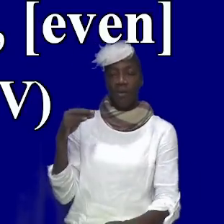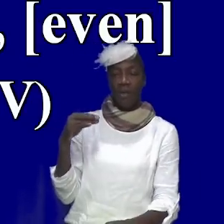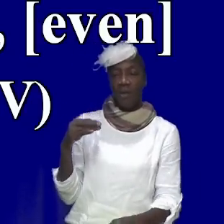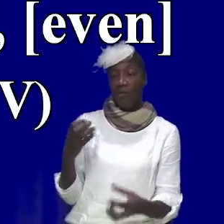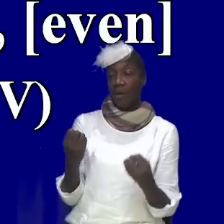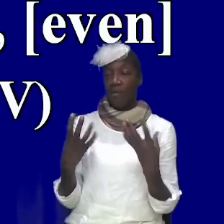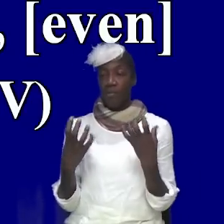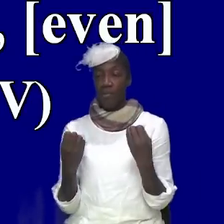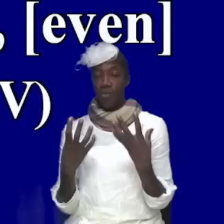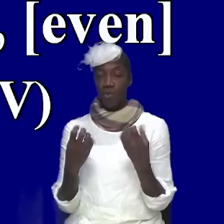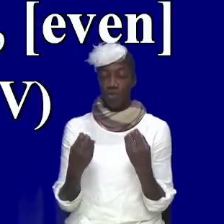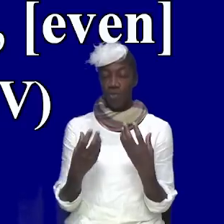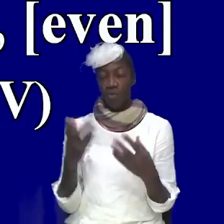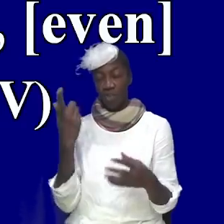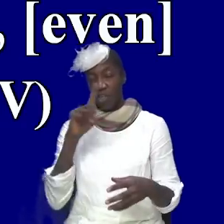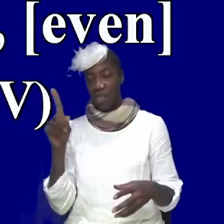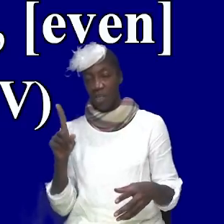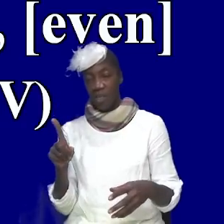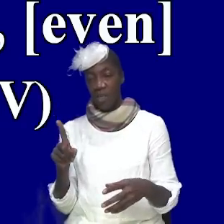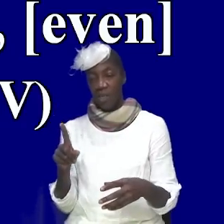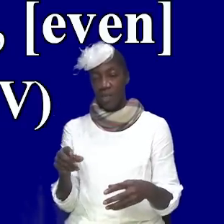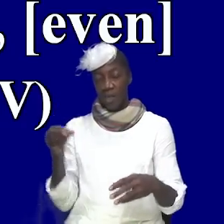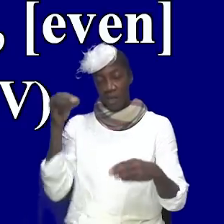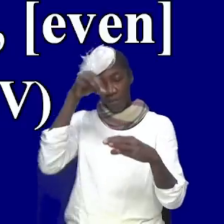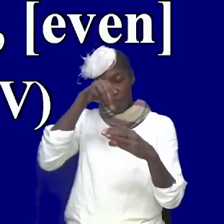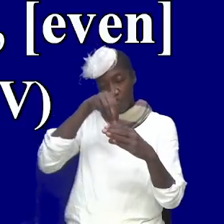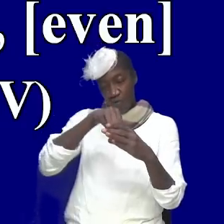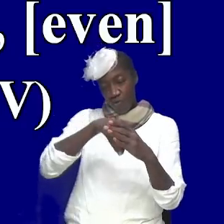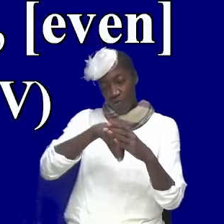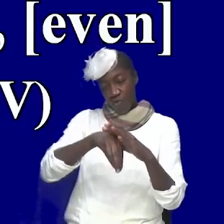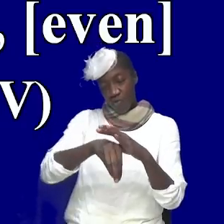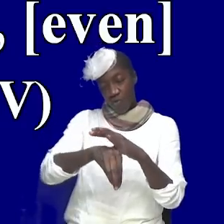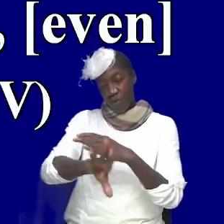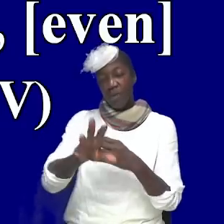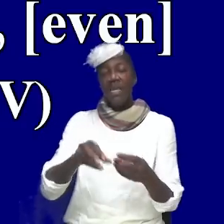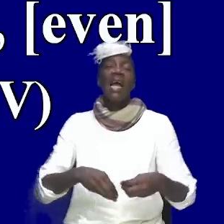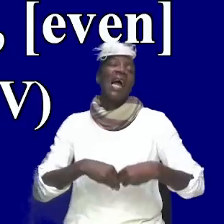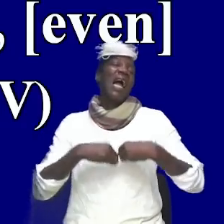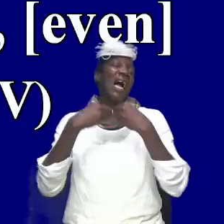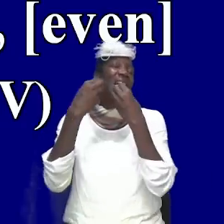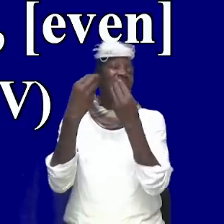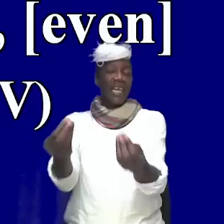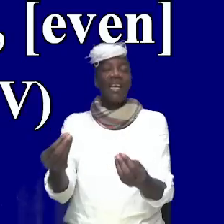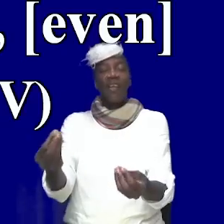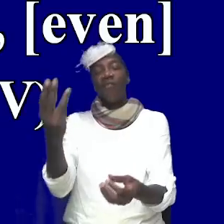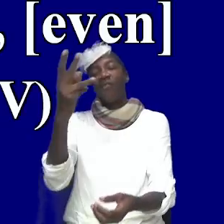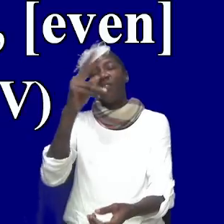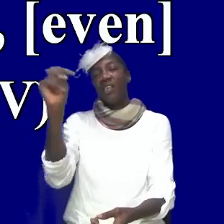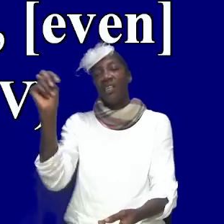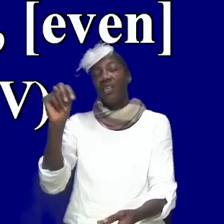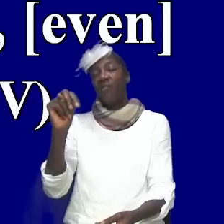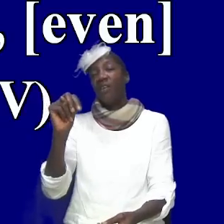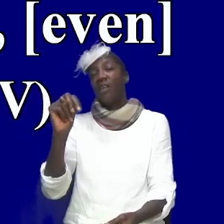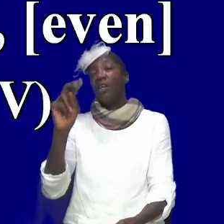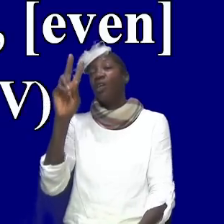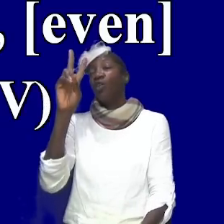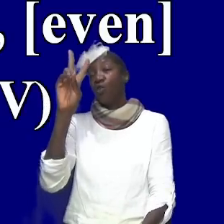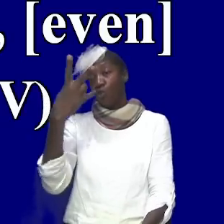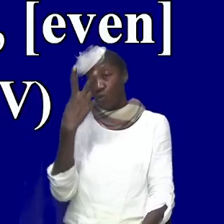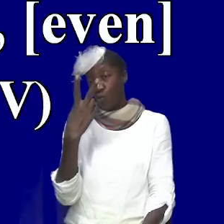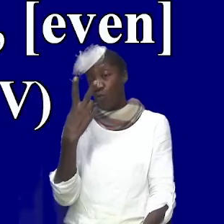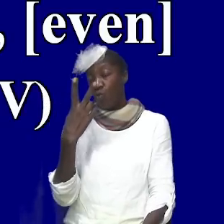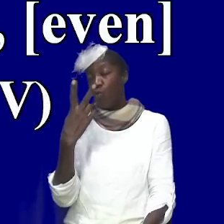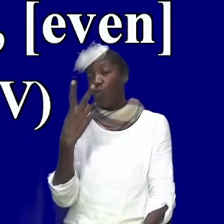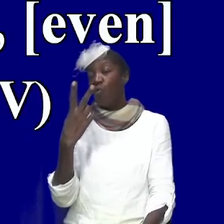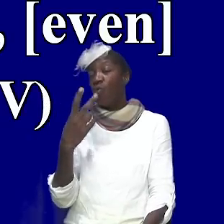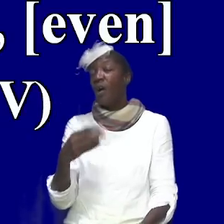he make up a big sum and him drop it into the plate also, and he gave for the needy. So they both gave to the needy. They both gave